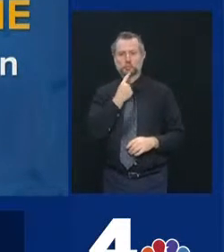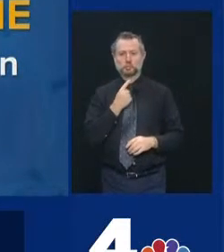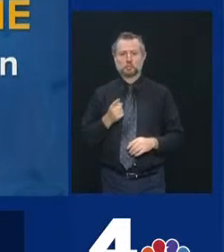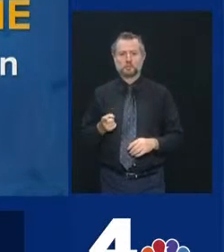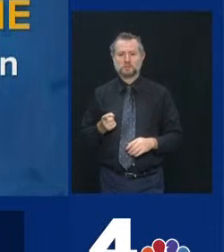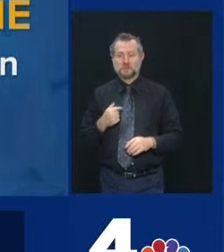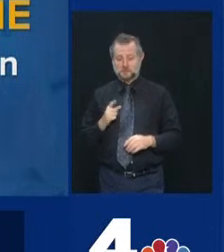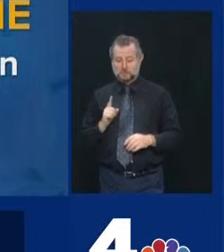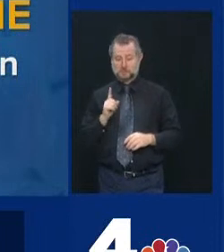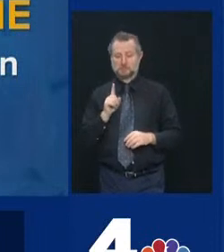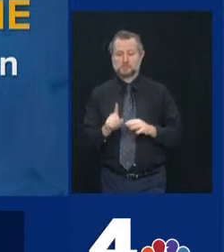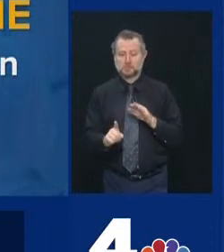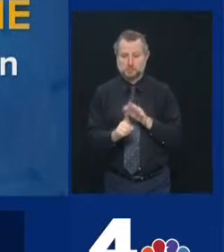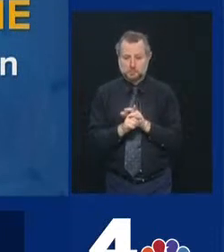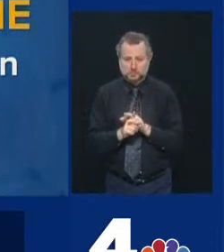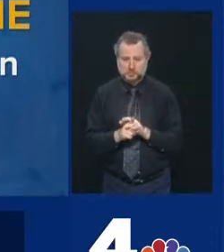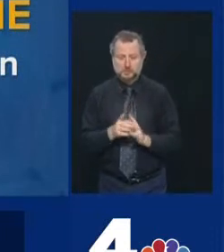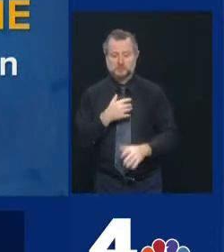going to give you a needle.